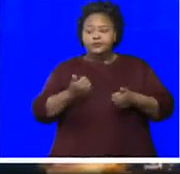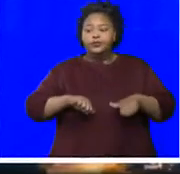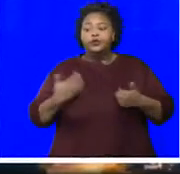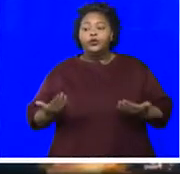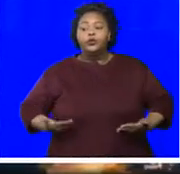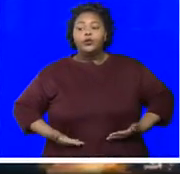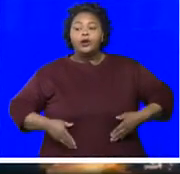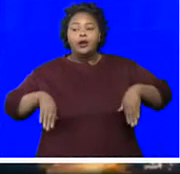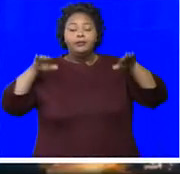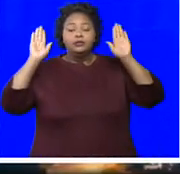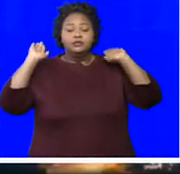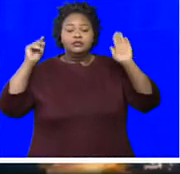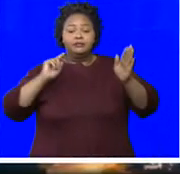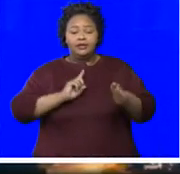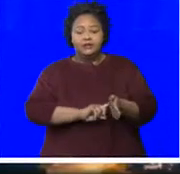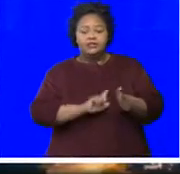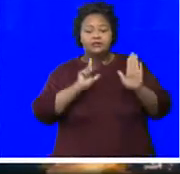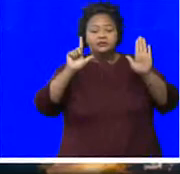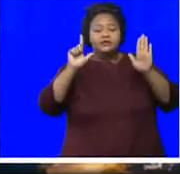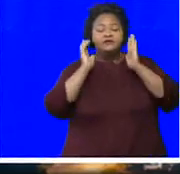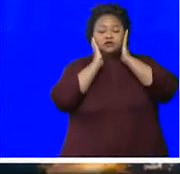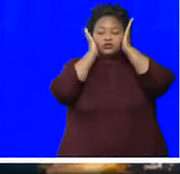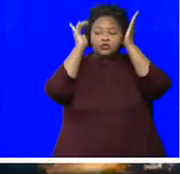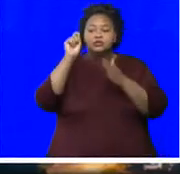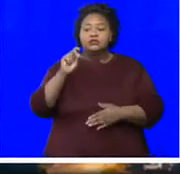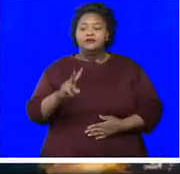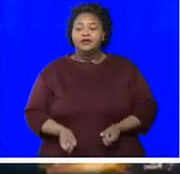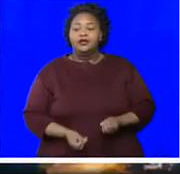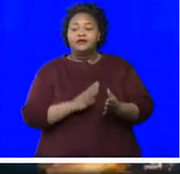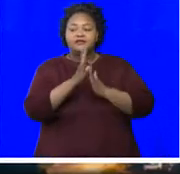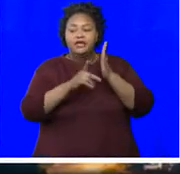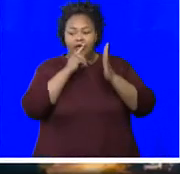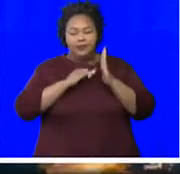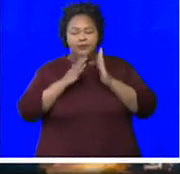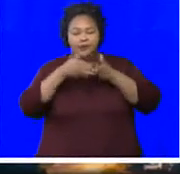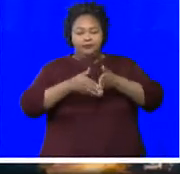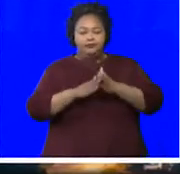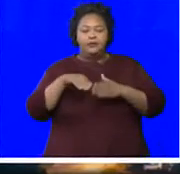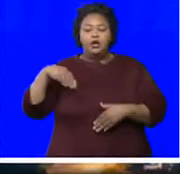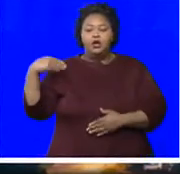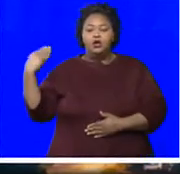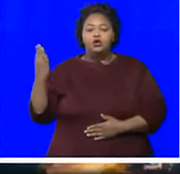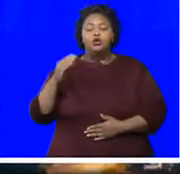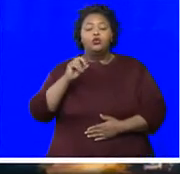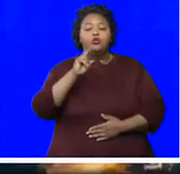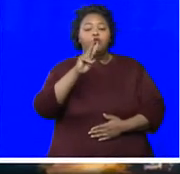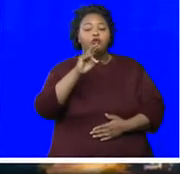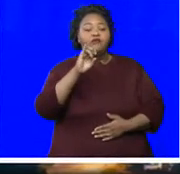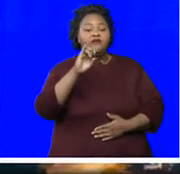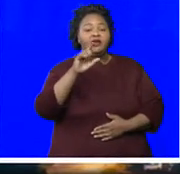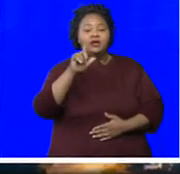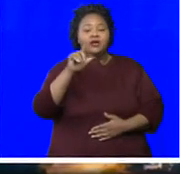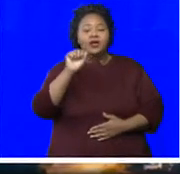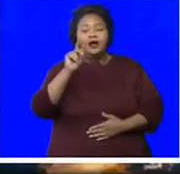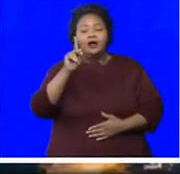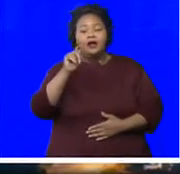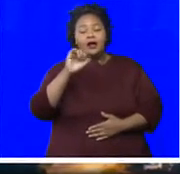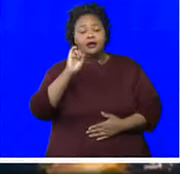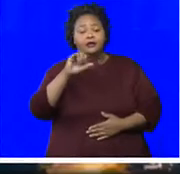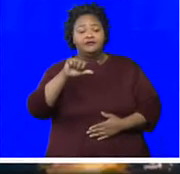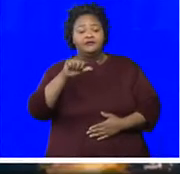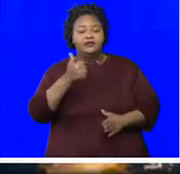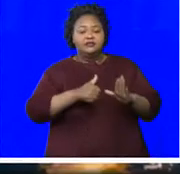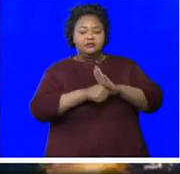Lishonile nginabakalazitse lishonile malangeni lamahle imukelana Tindzaba tangensimbi yesikhombisa ndethula ngumsakazi wetithomo lohamba imbili yeSwatini